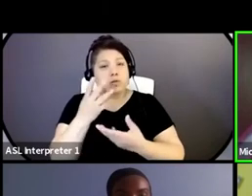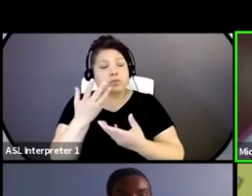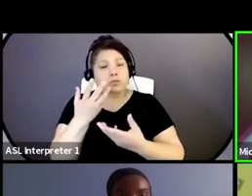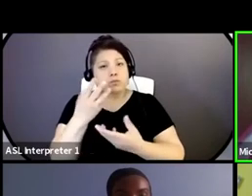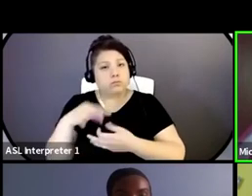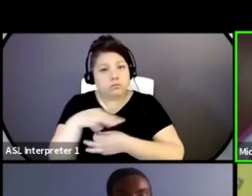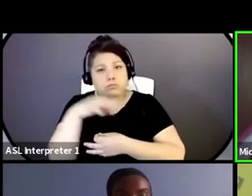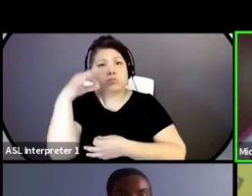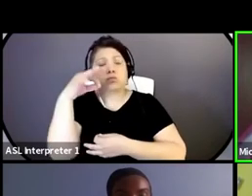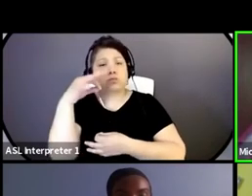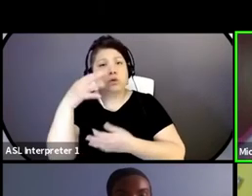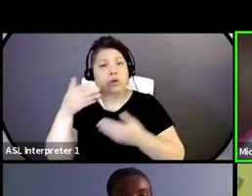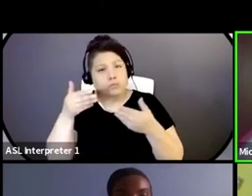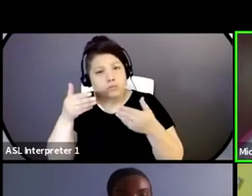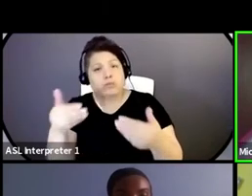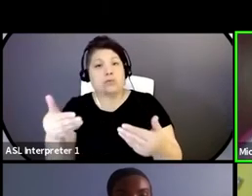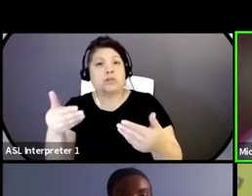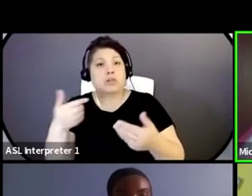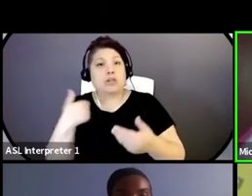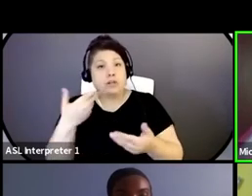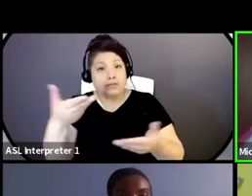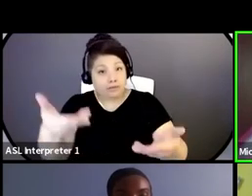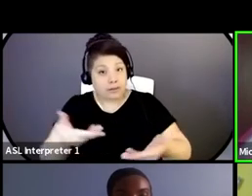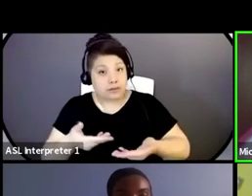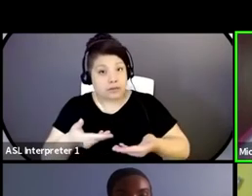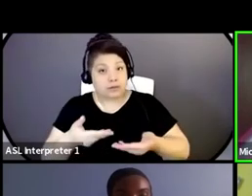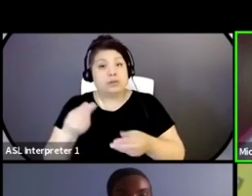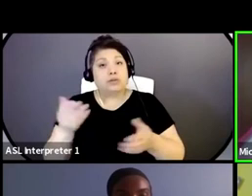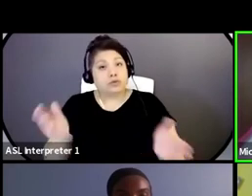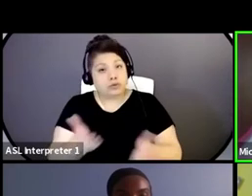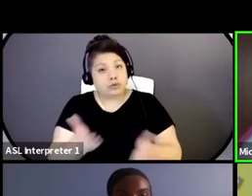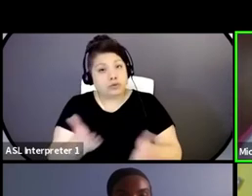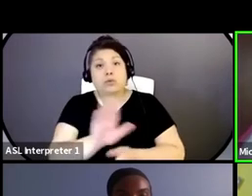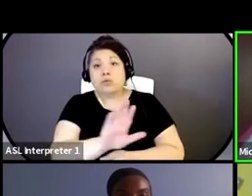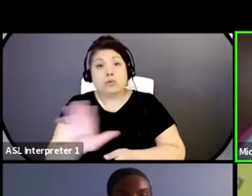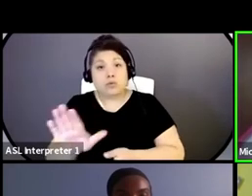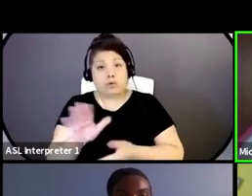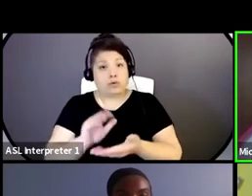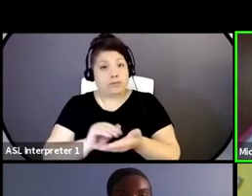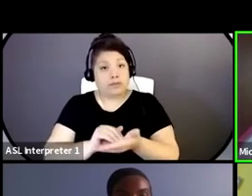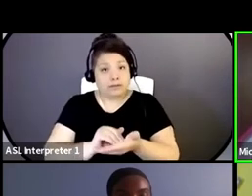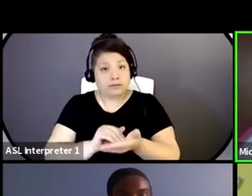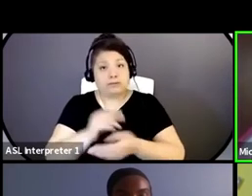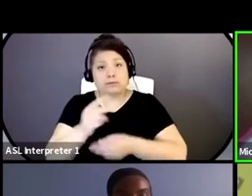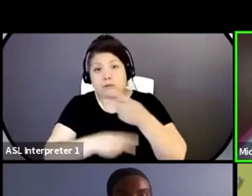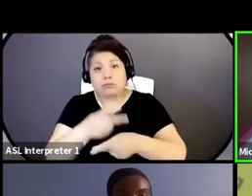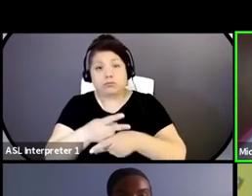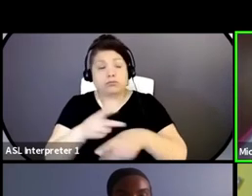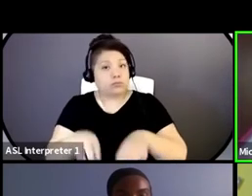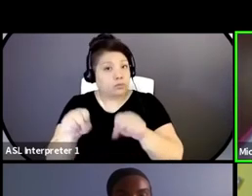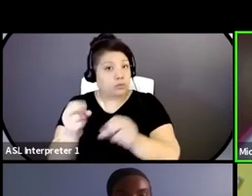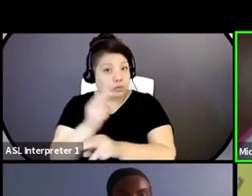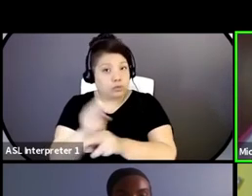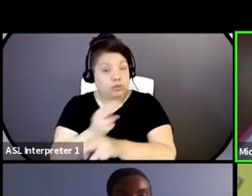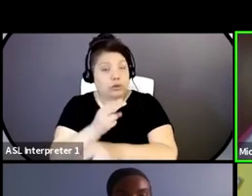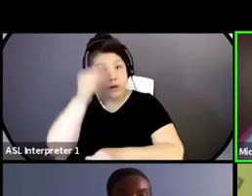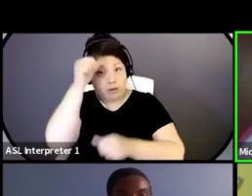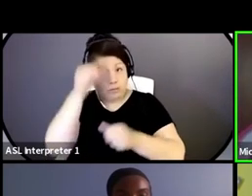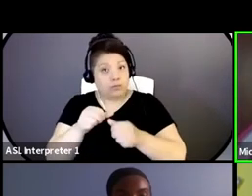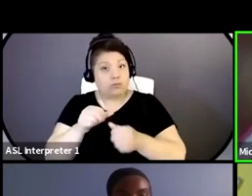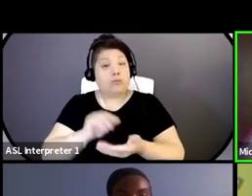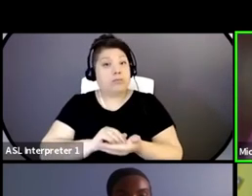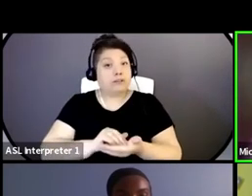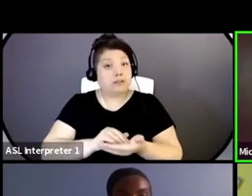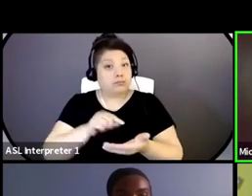I invite you, I encourage you to use your medicines. I encourage you to remember what your medicines are for,